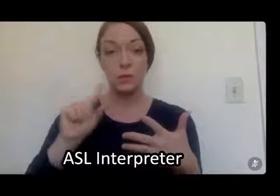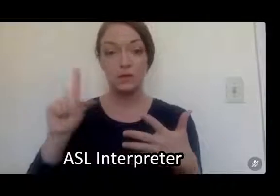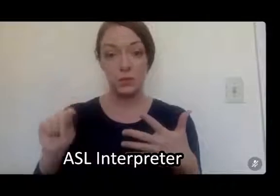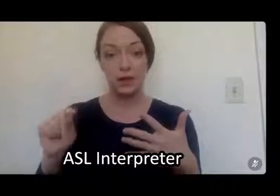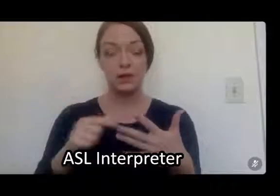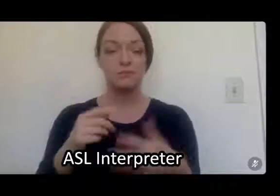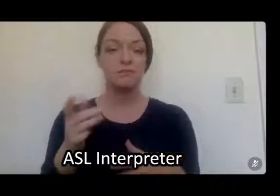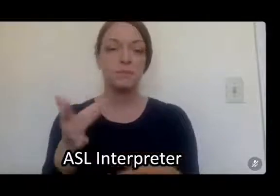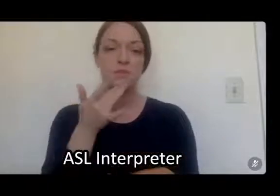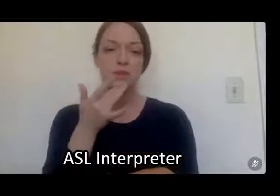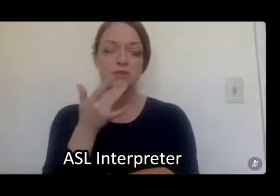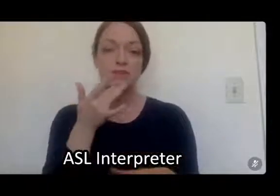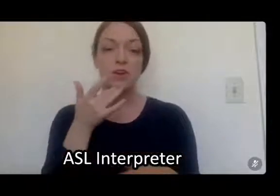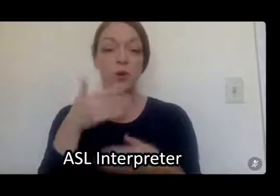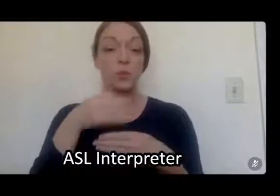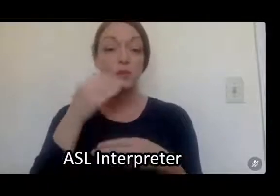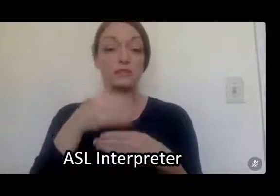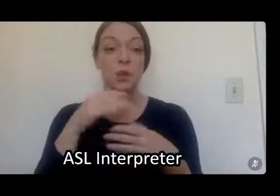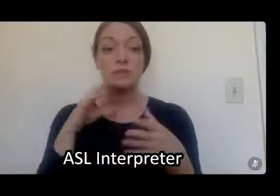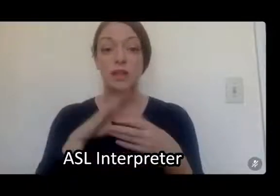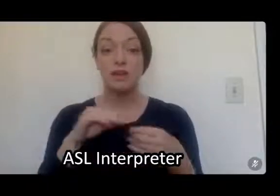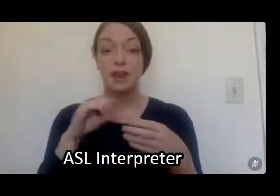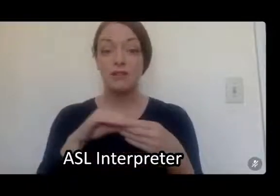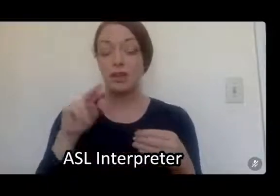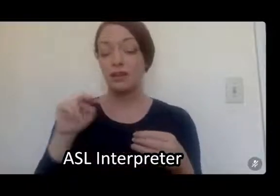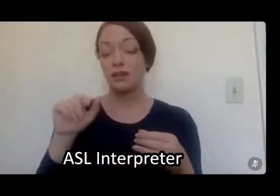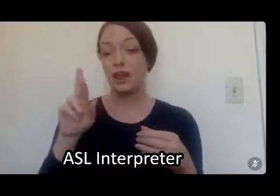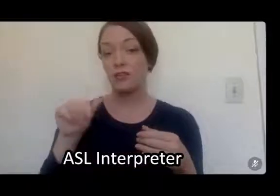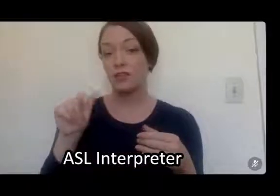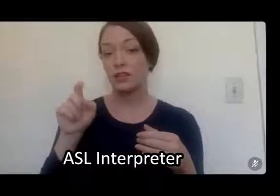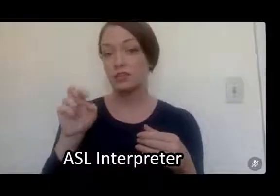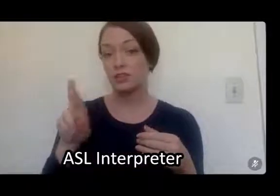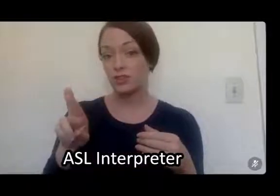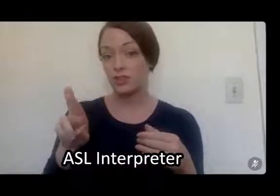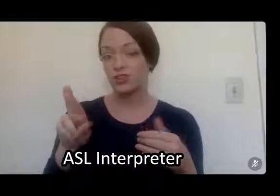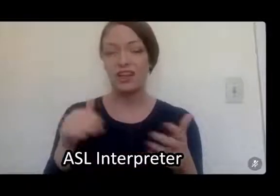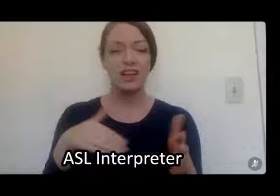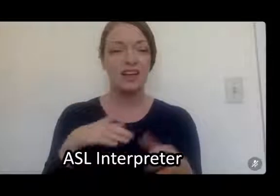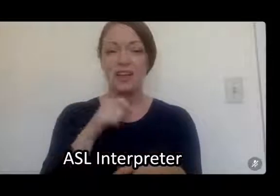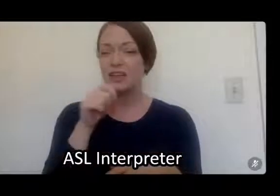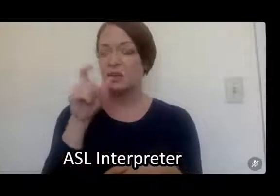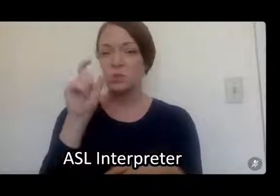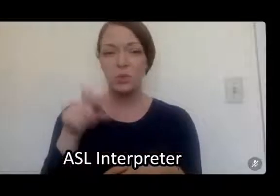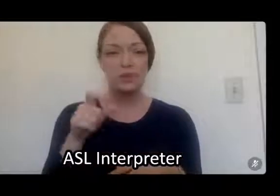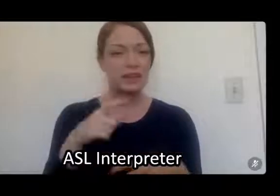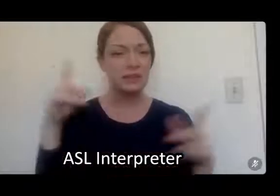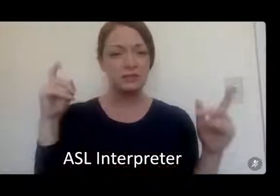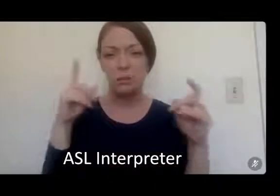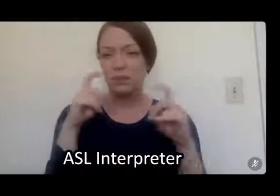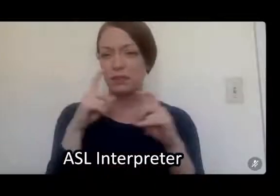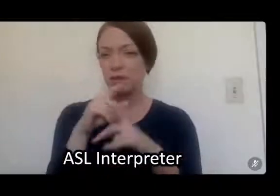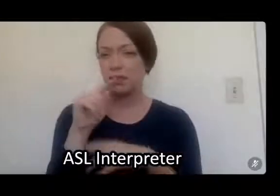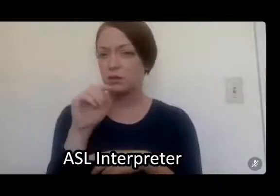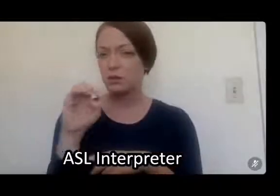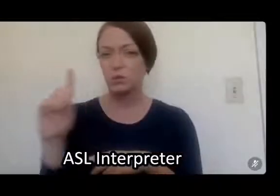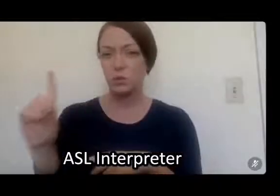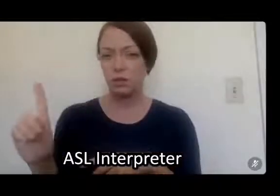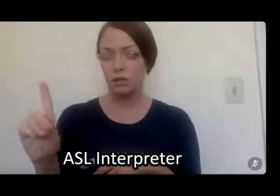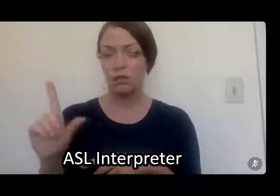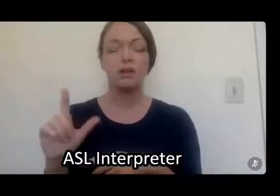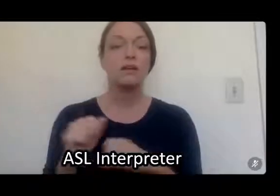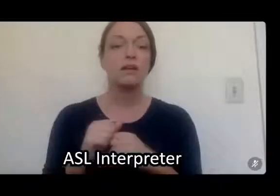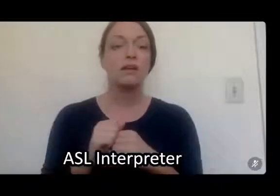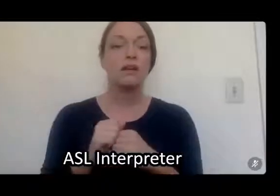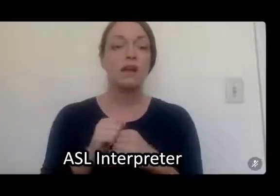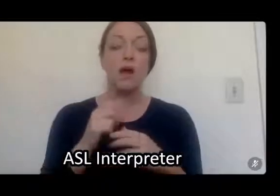Windows Narrator because it's simple and I don't need that complex tool. It also works very well with